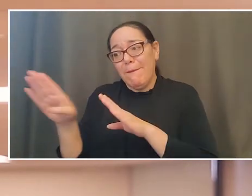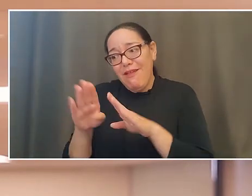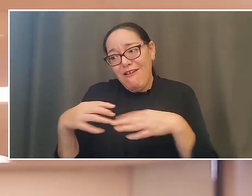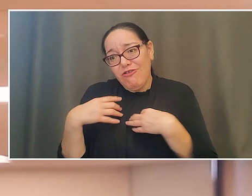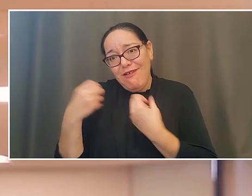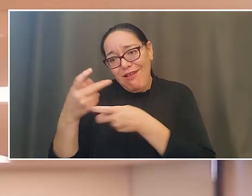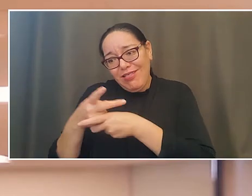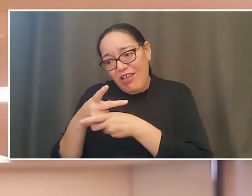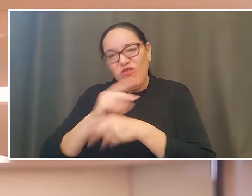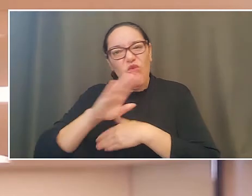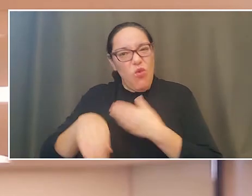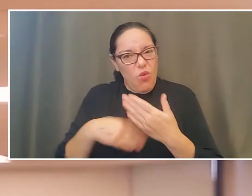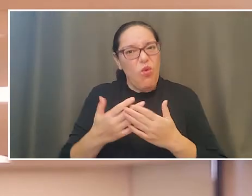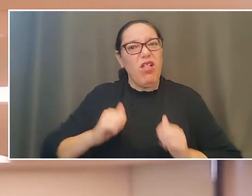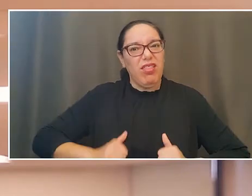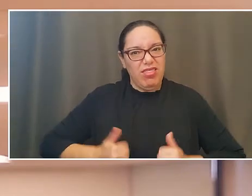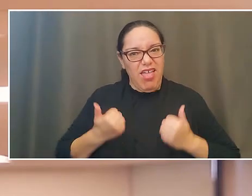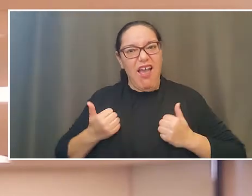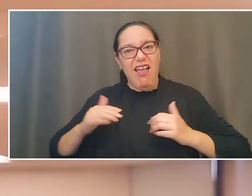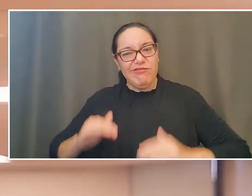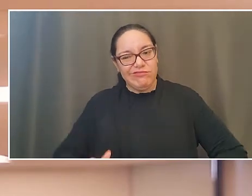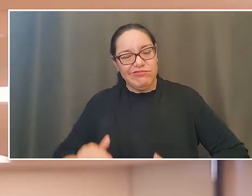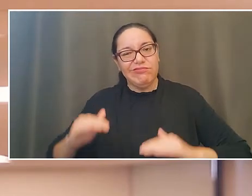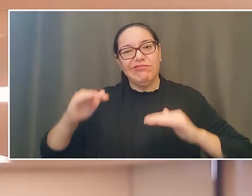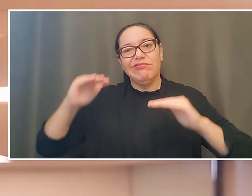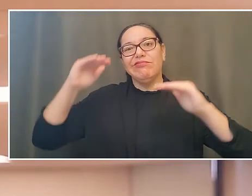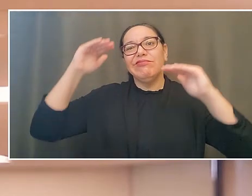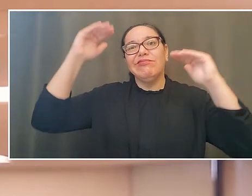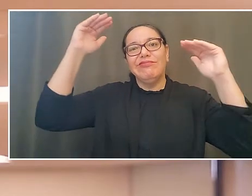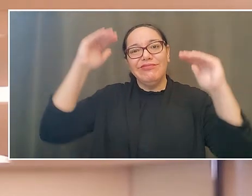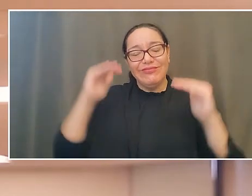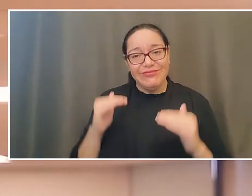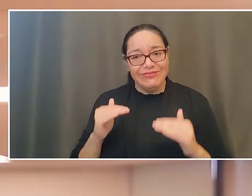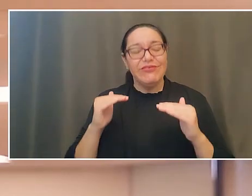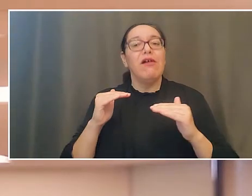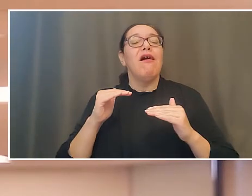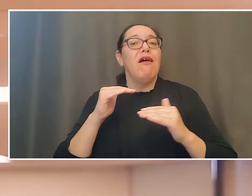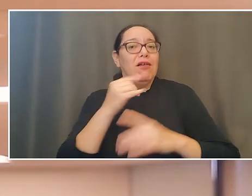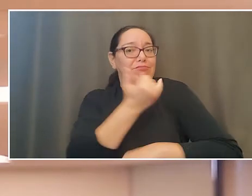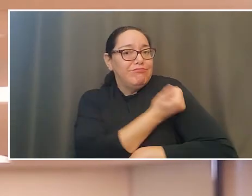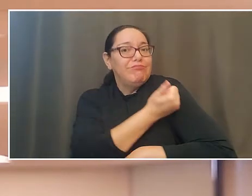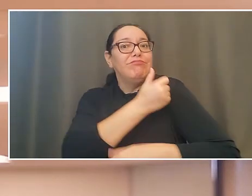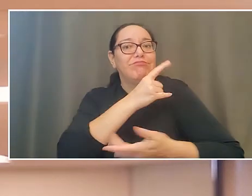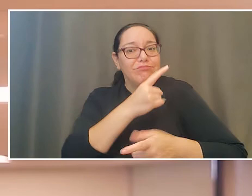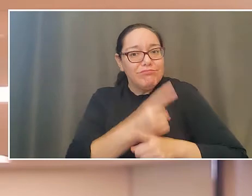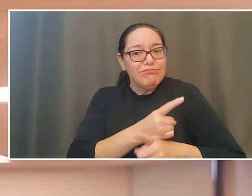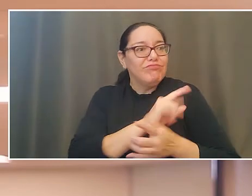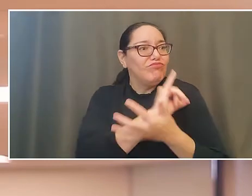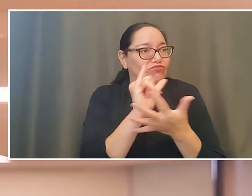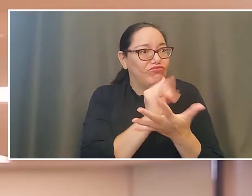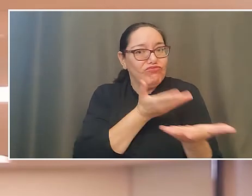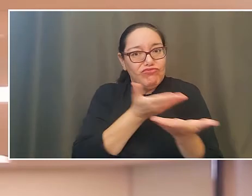as substance use services, to be co-located with primary health care services.